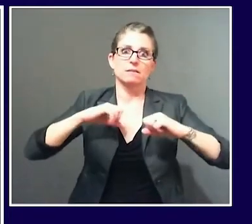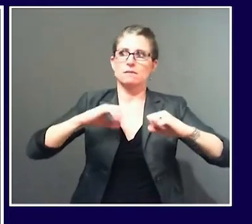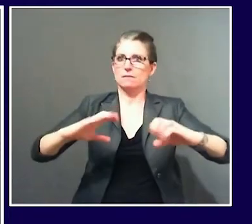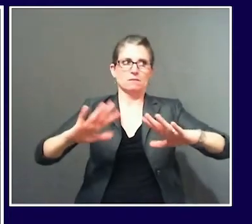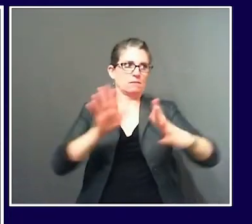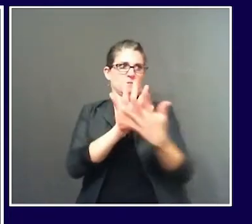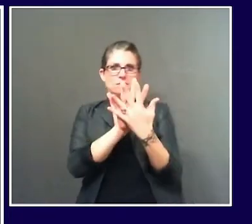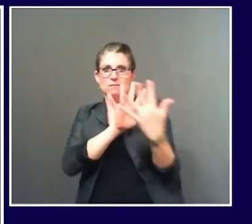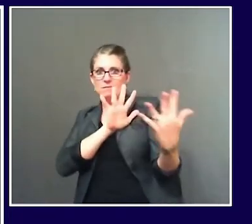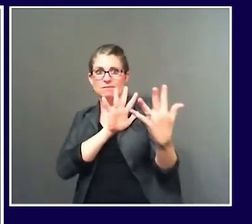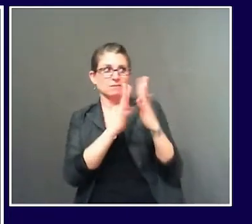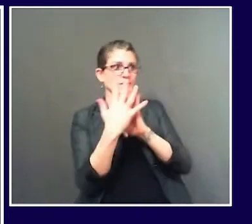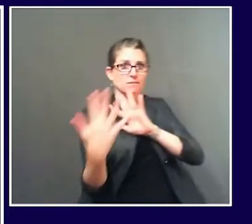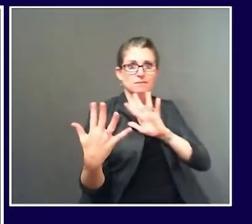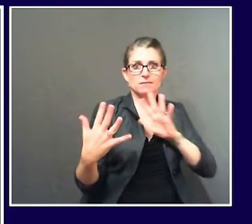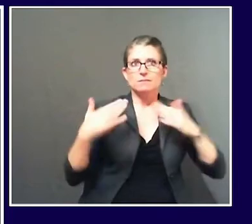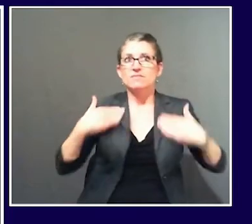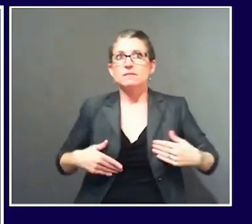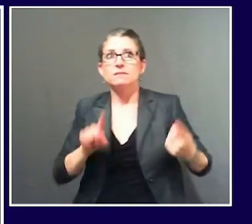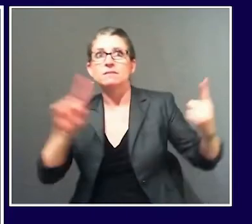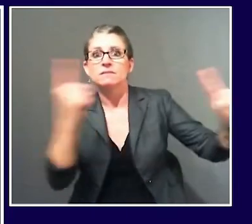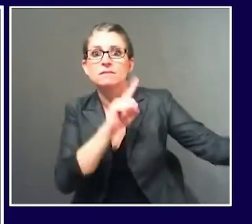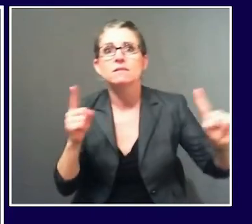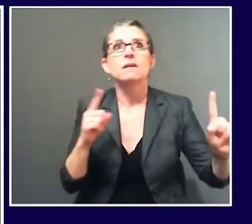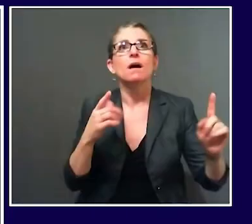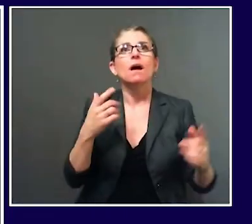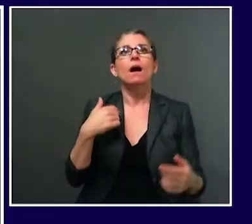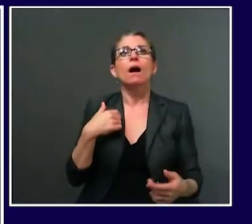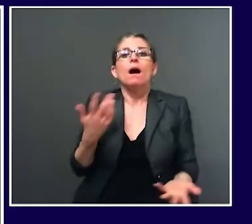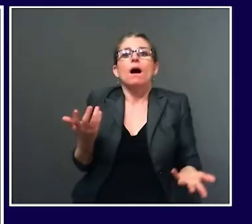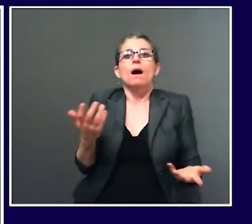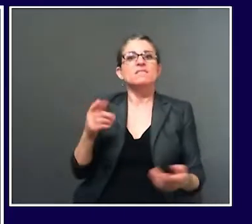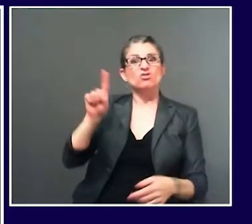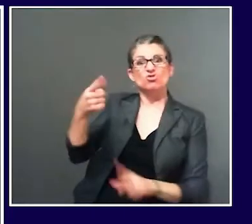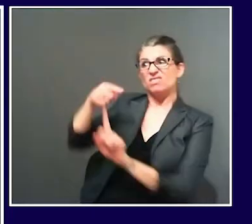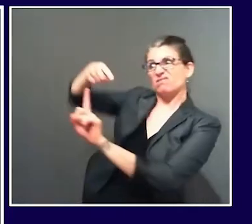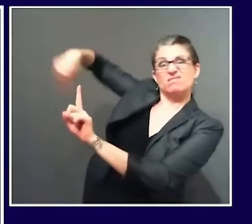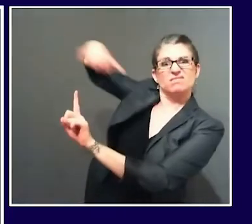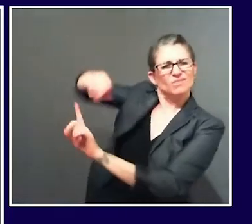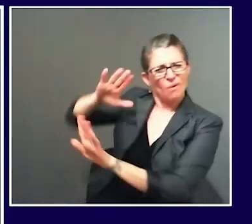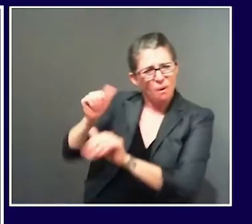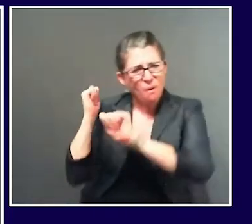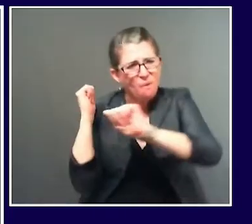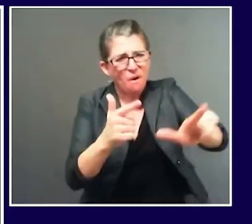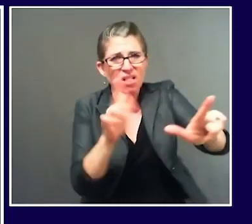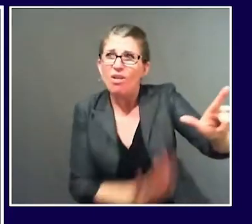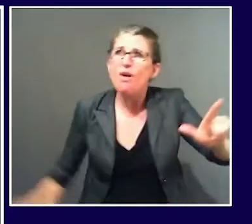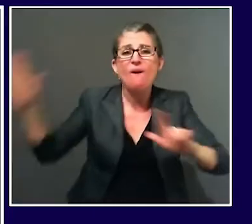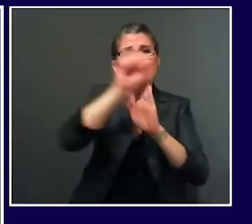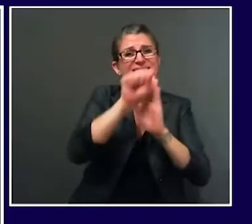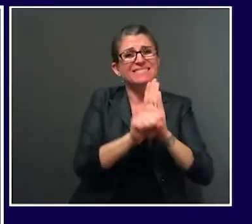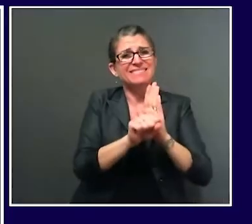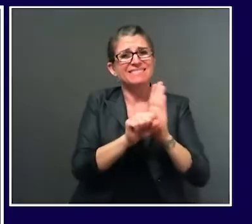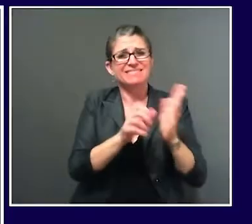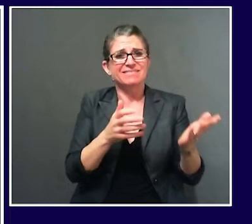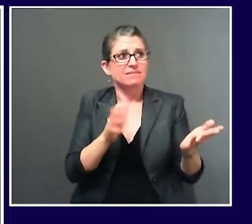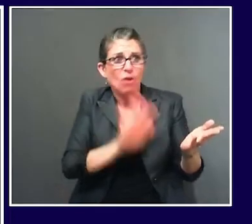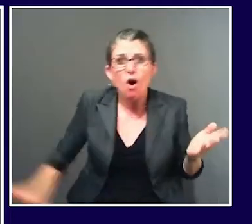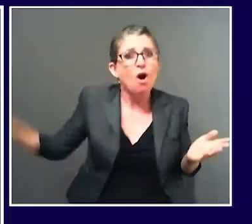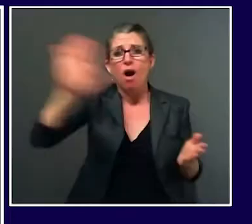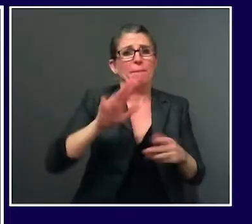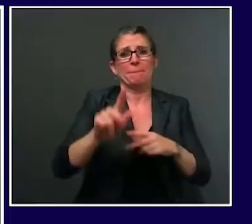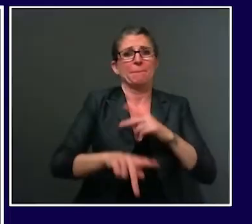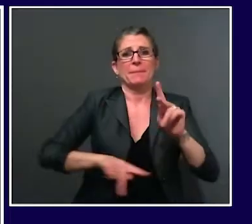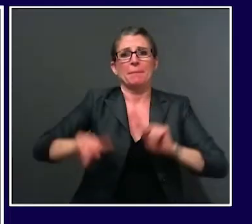unique or confined to officials. It's one that we all have for the sake of our families, for the sake of our